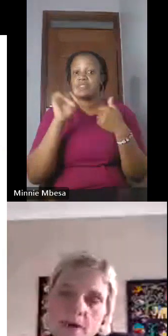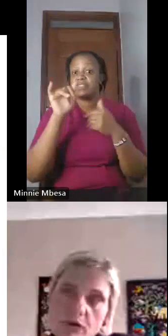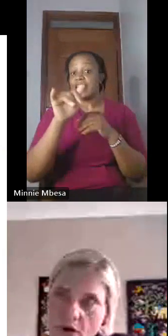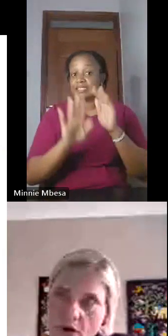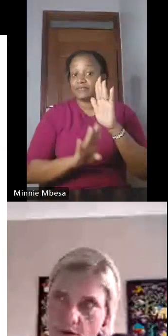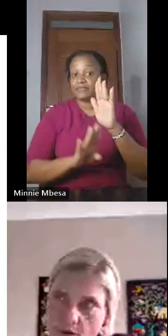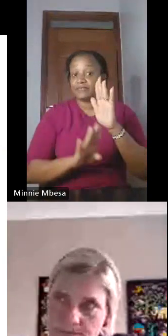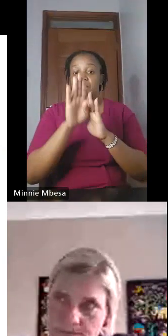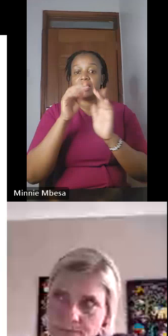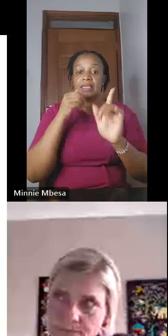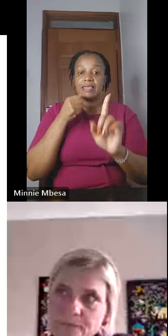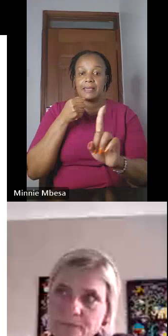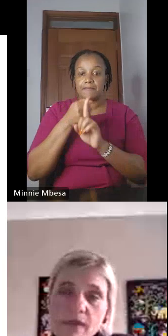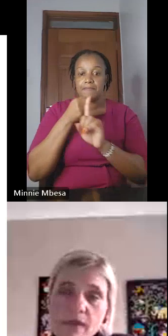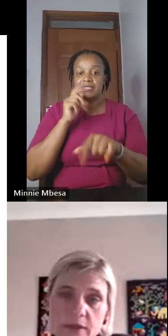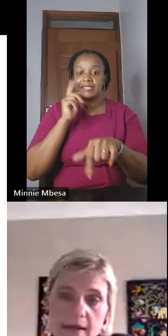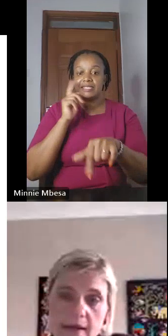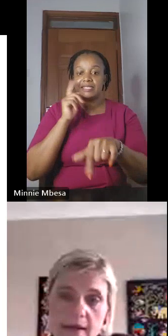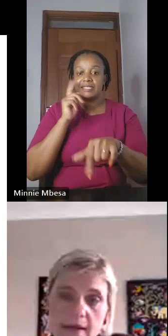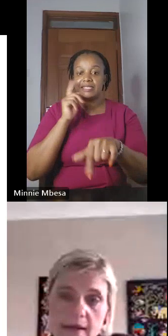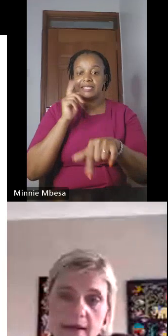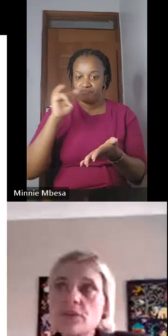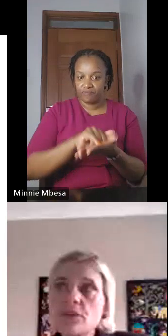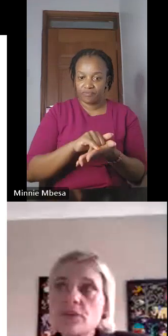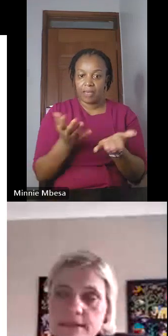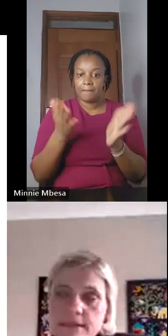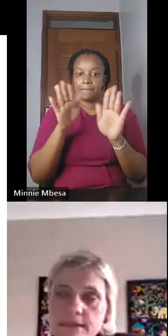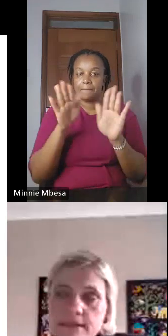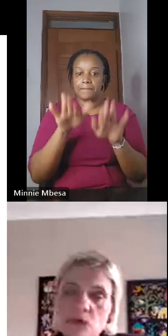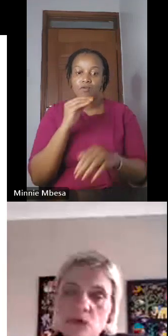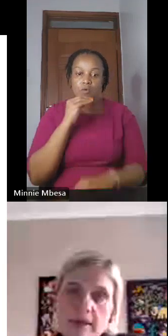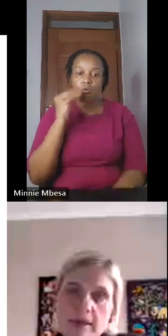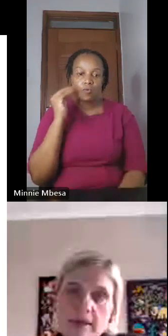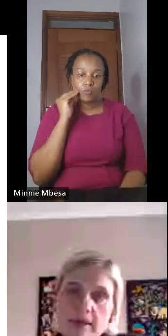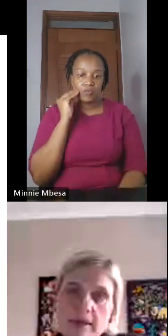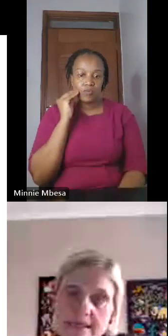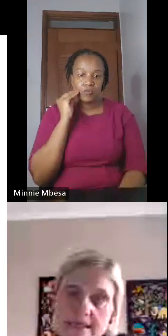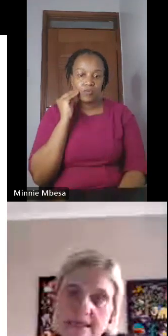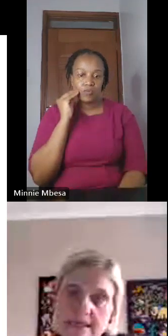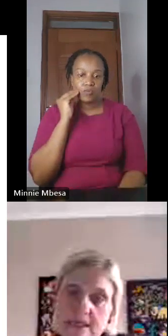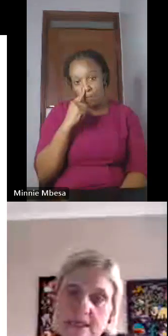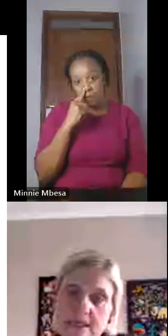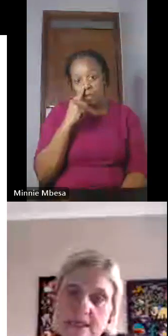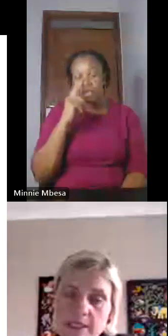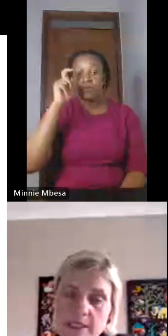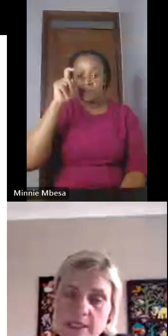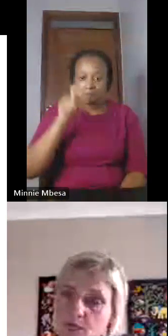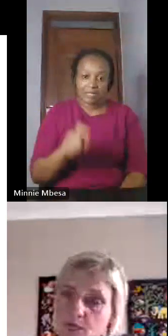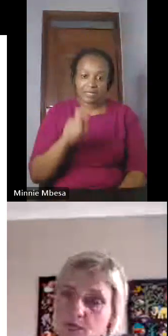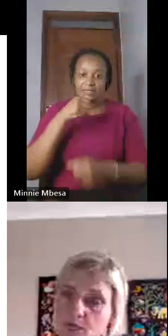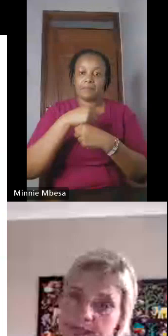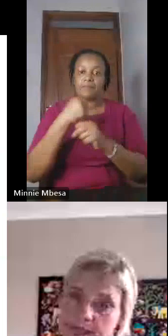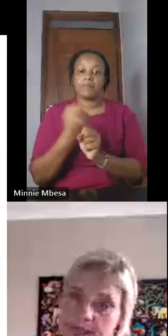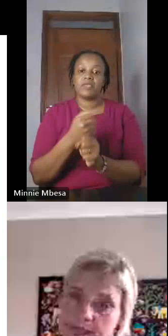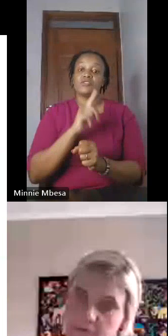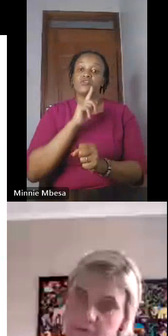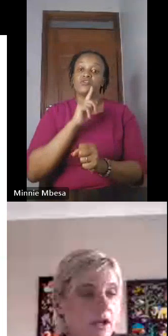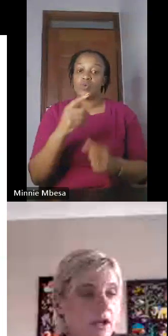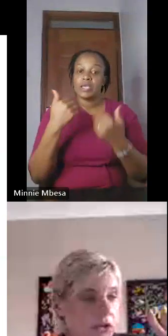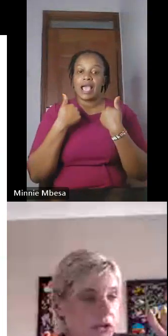they return home. Okay, so you need to make sure there is a clear link between you as